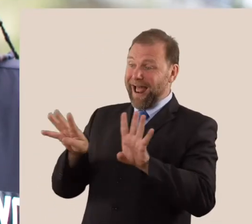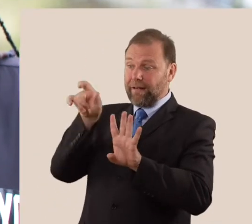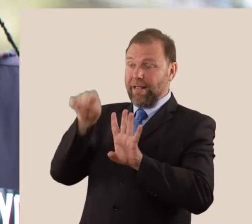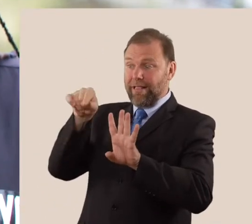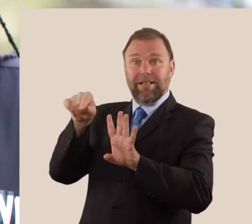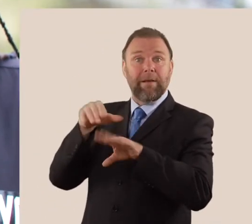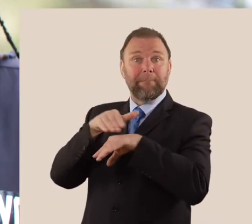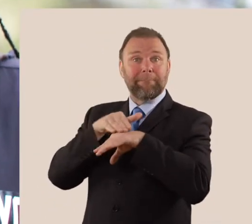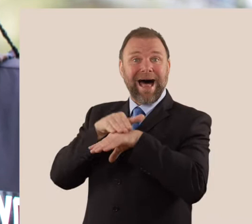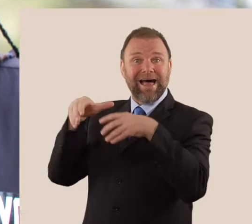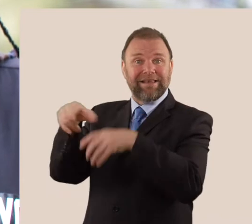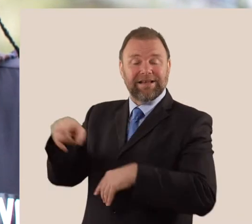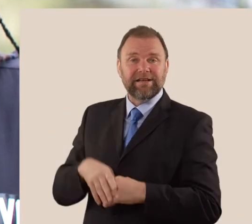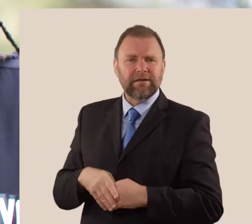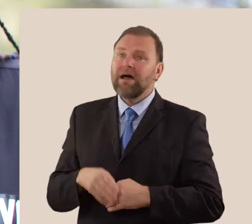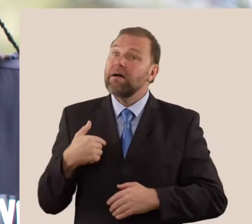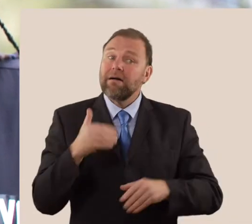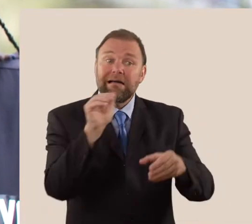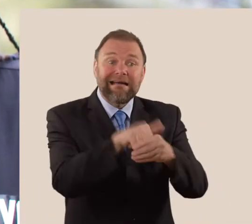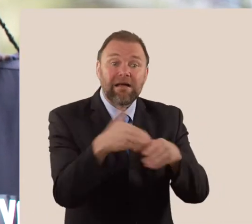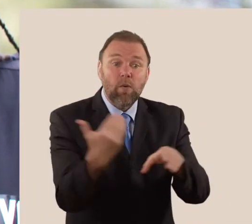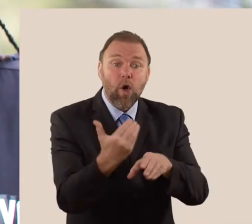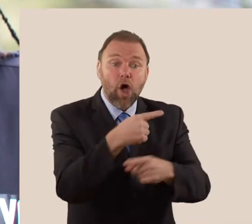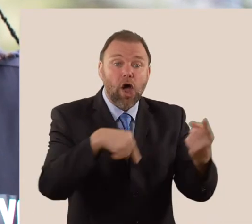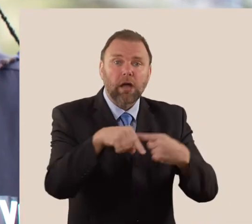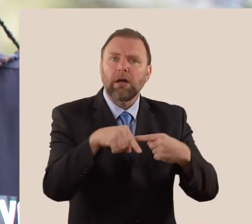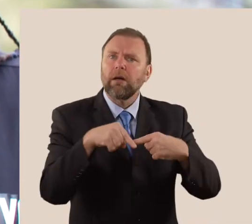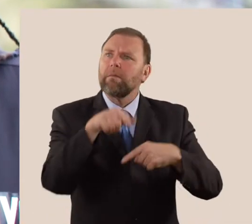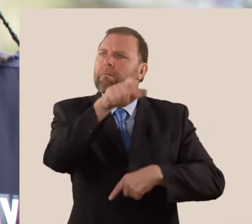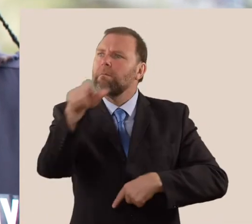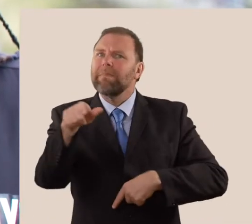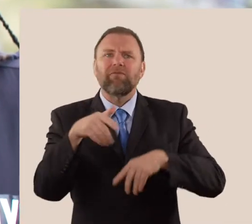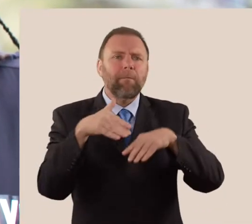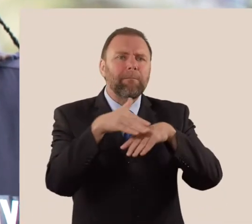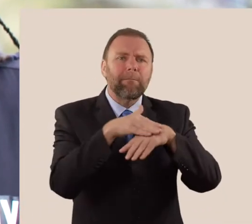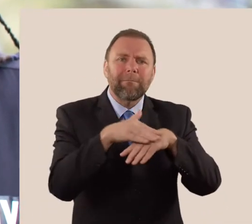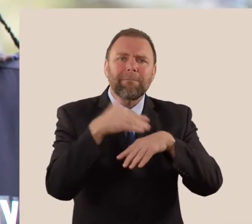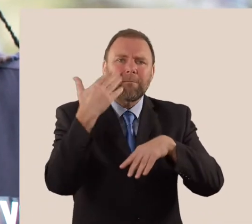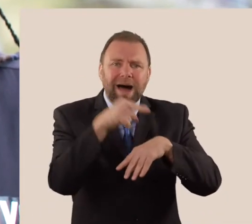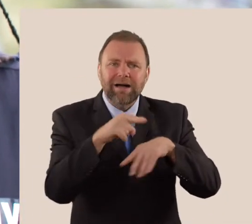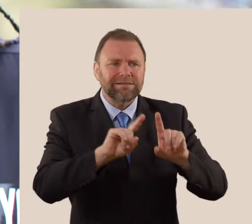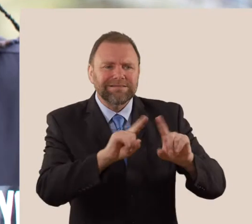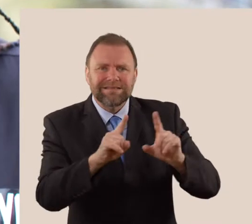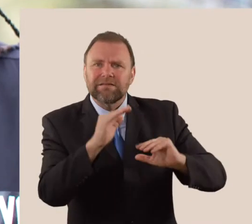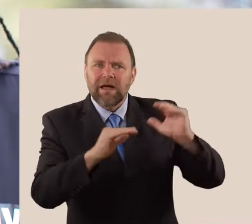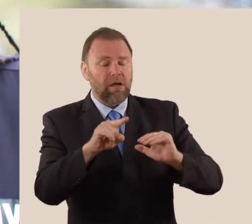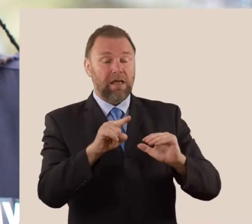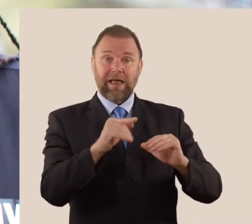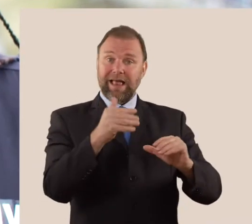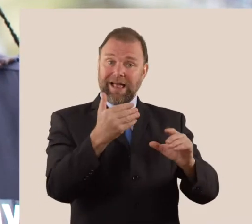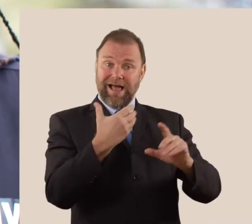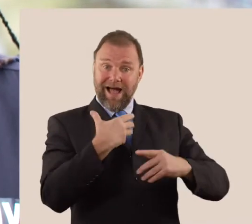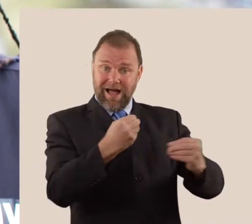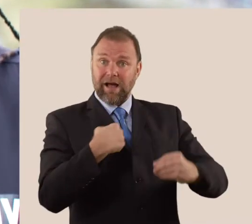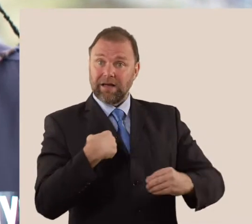panel, and I've never worked in a place where there's been a person from a diverse background who's been in a position in that